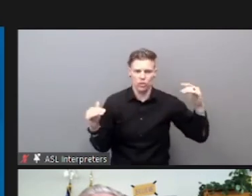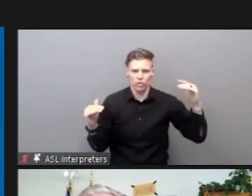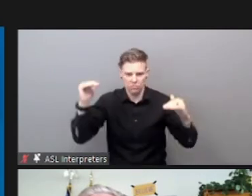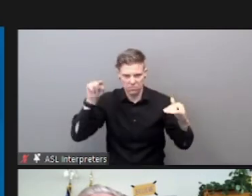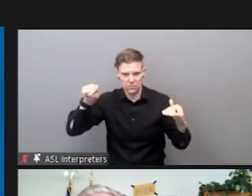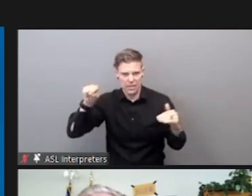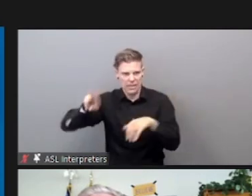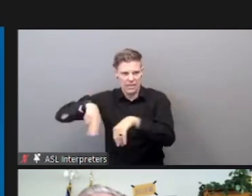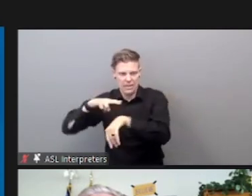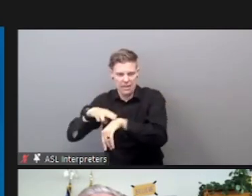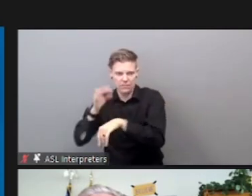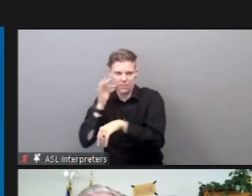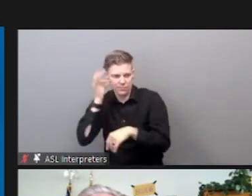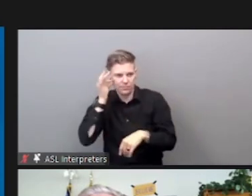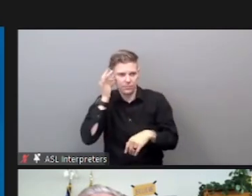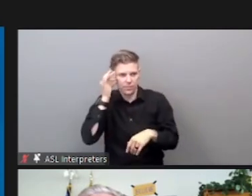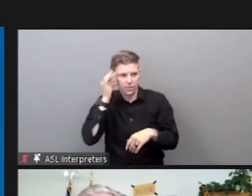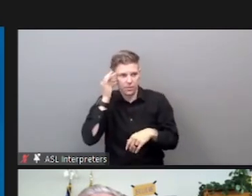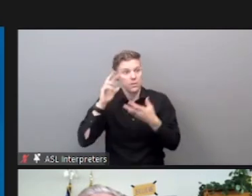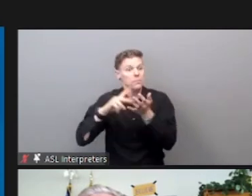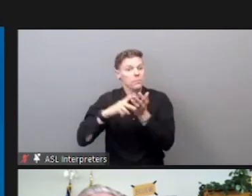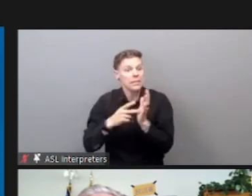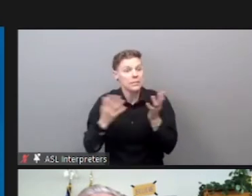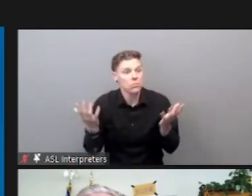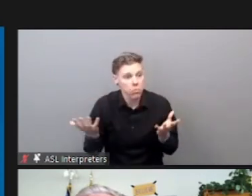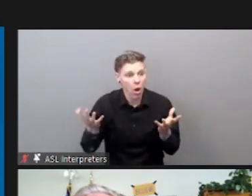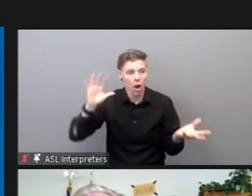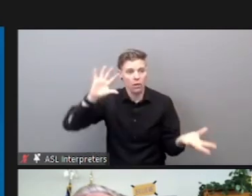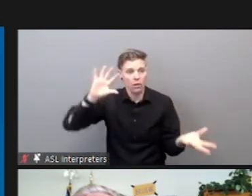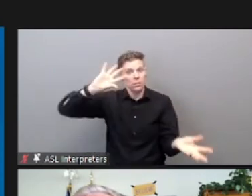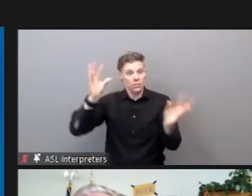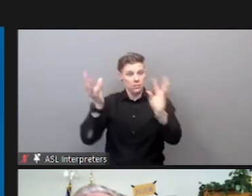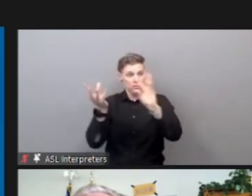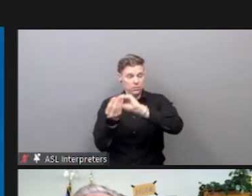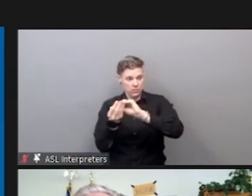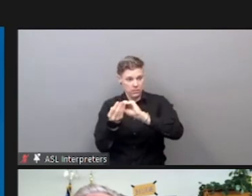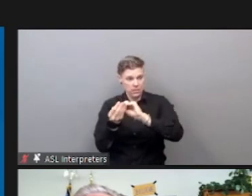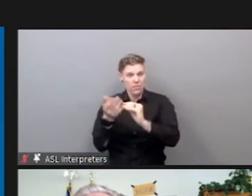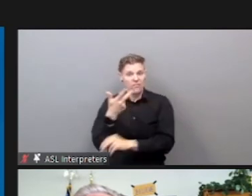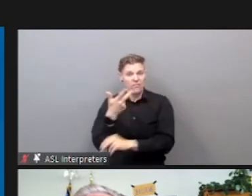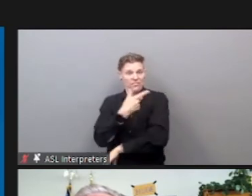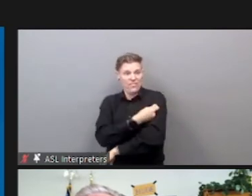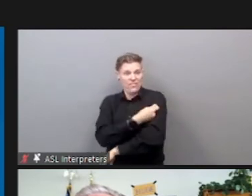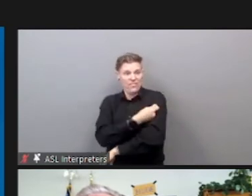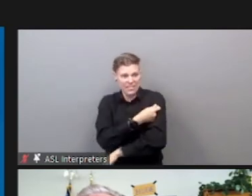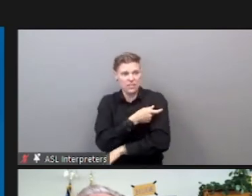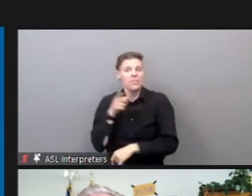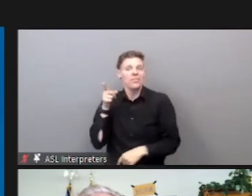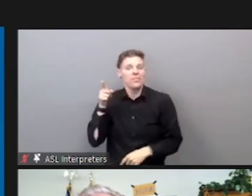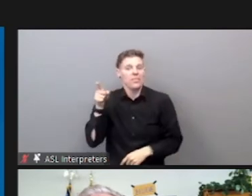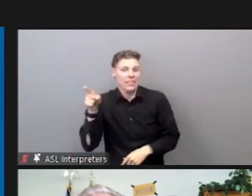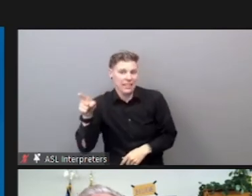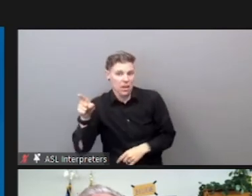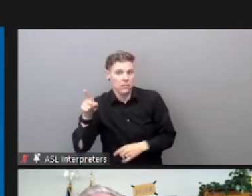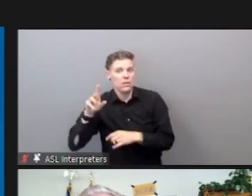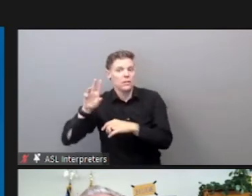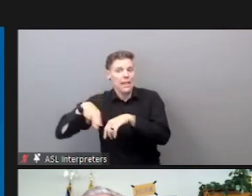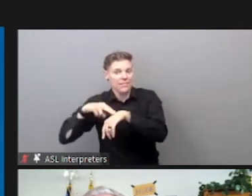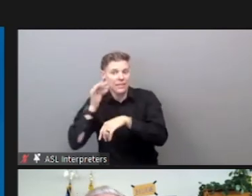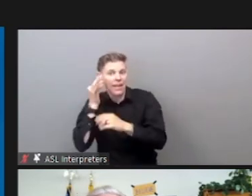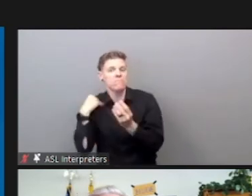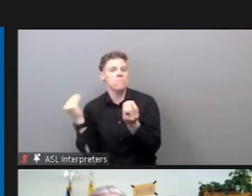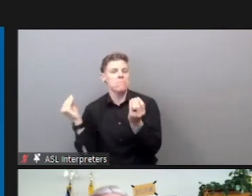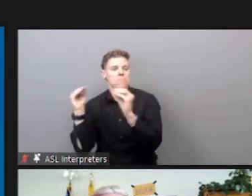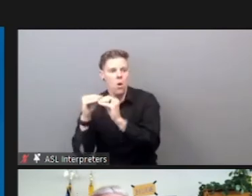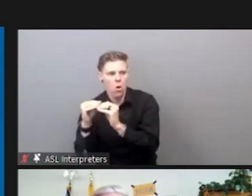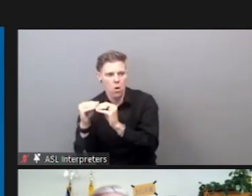the cumulative share of the vaccine will be more for people who are American Indian. Does that